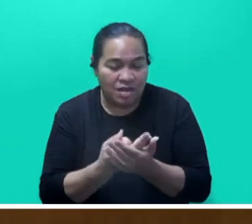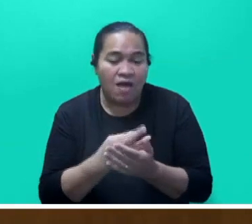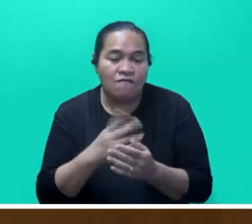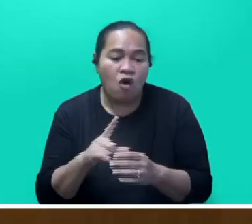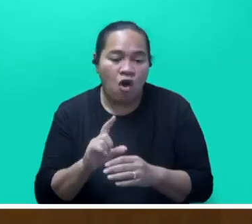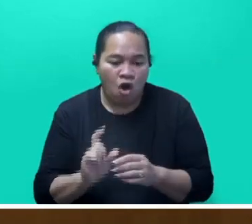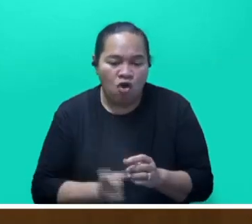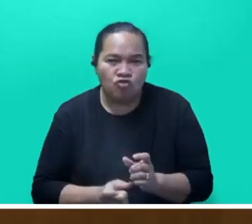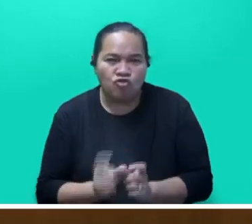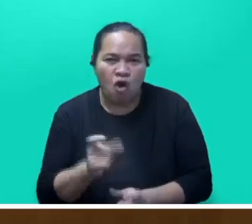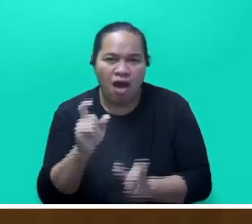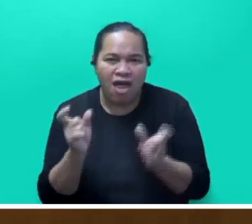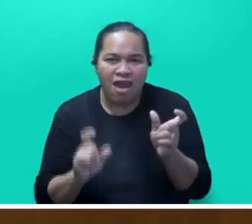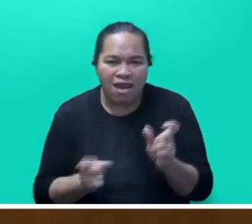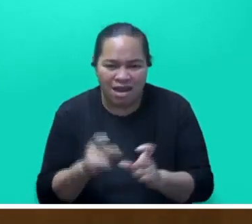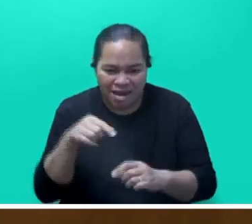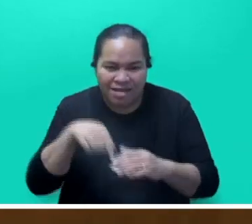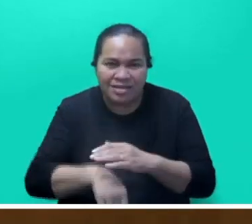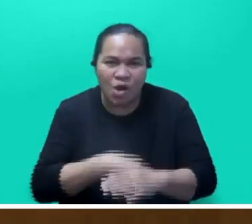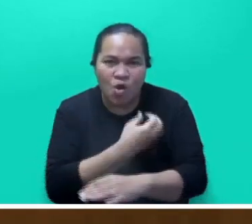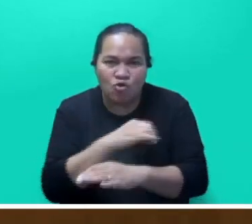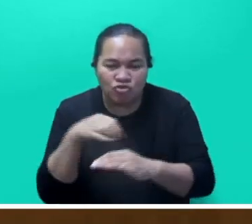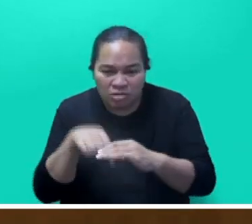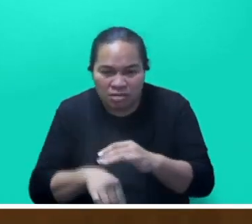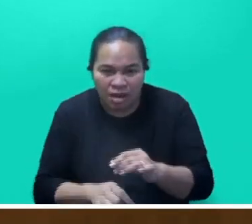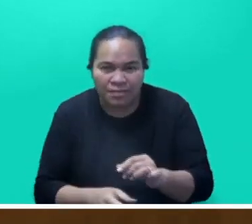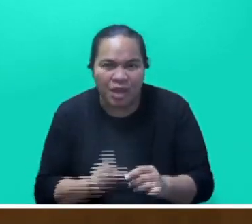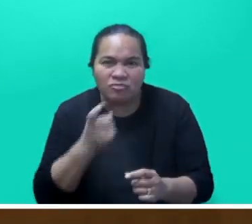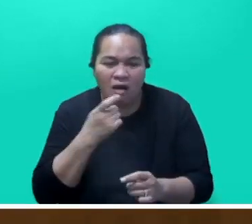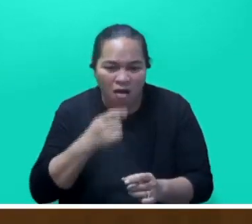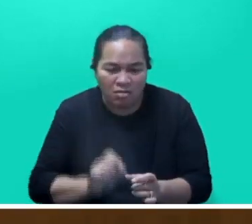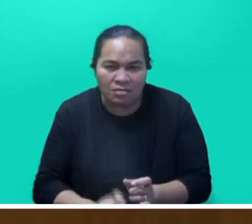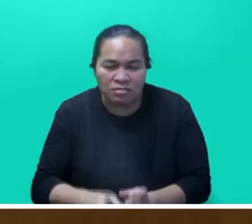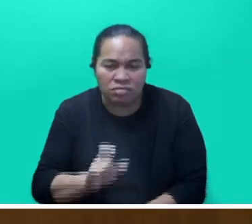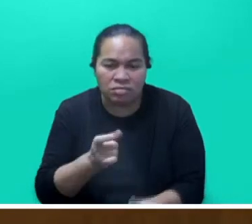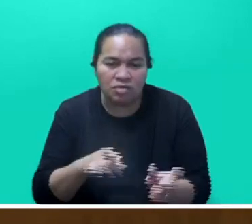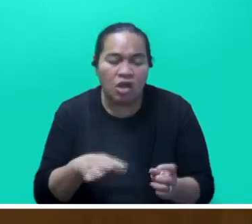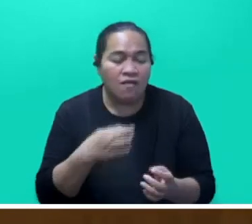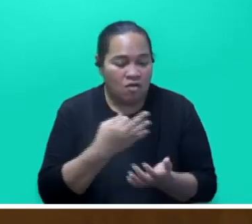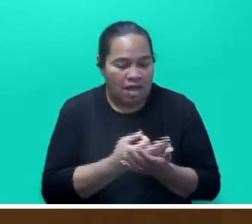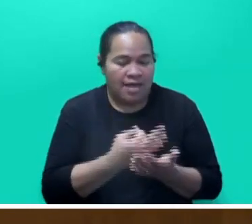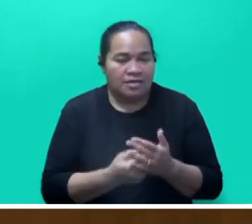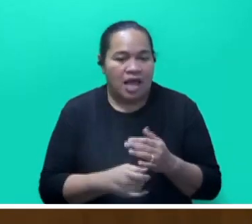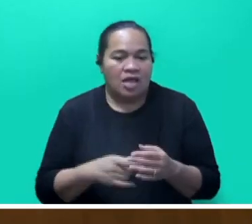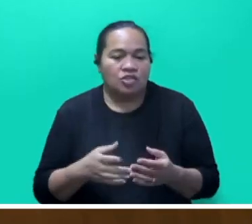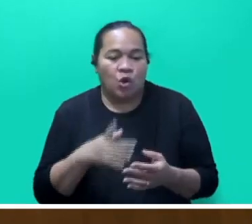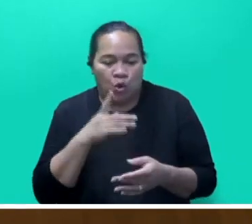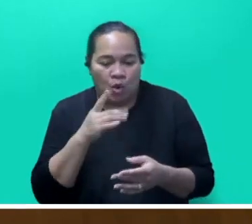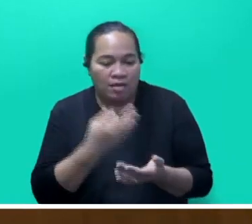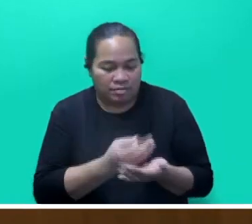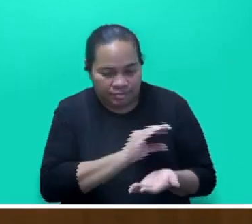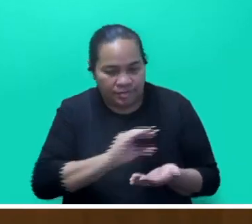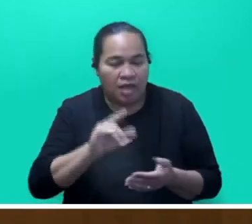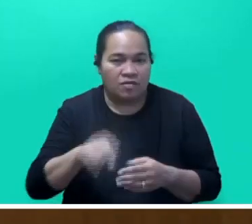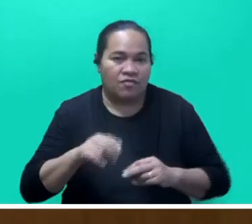reefs, investment window, enhancing direct access to climate finance in Fiji, phase 1,